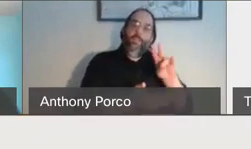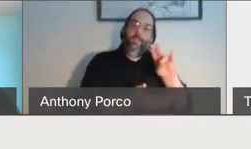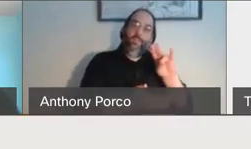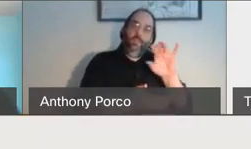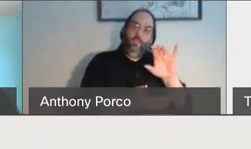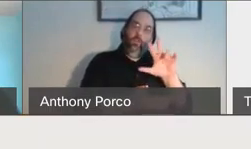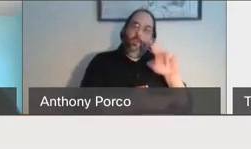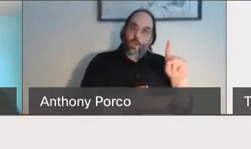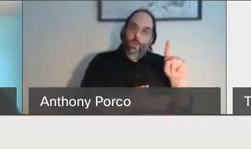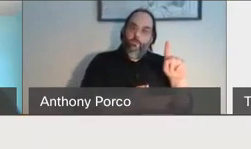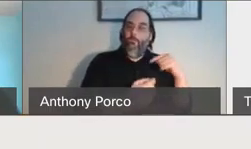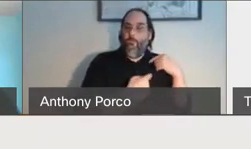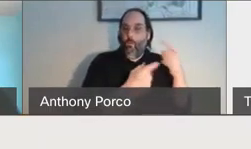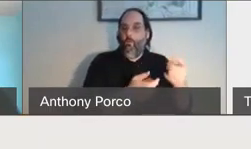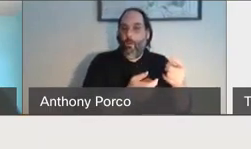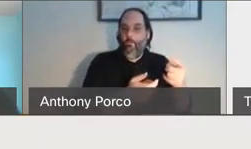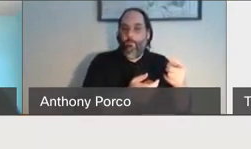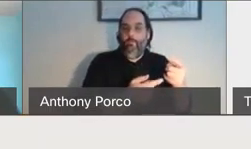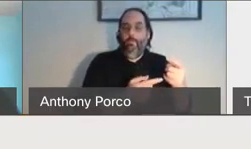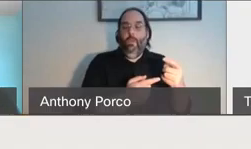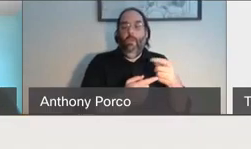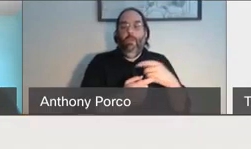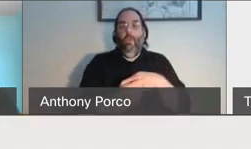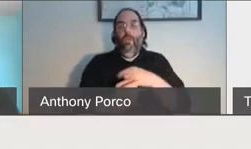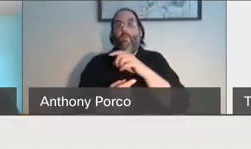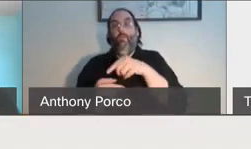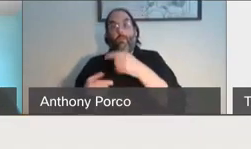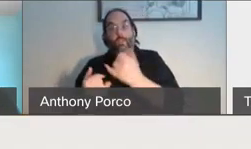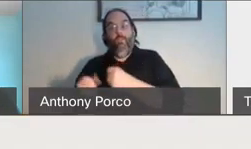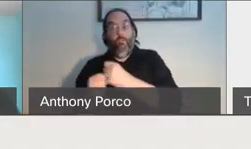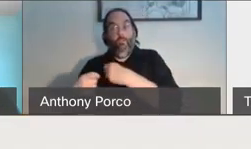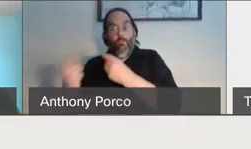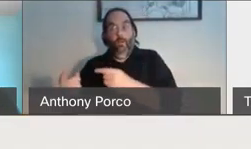14,731 updates were performed, and in FY21,